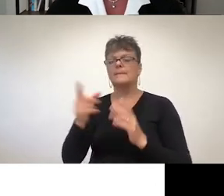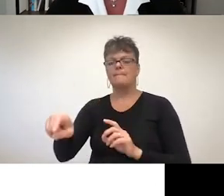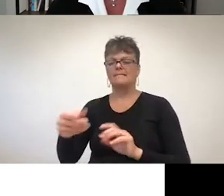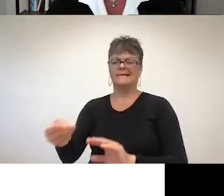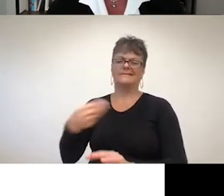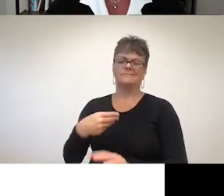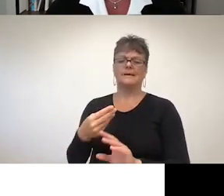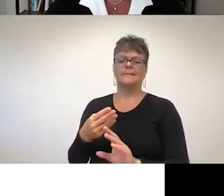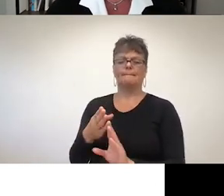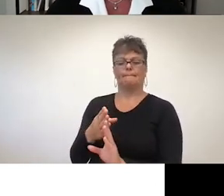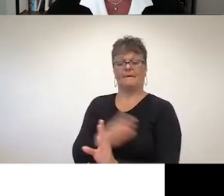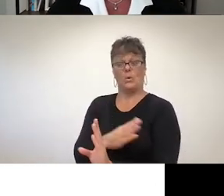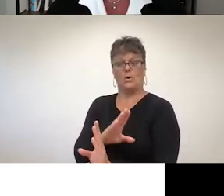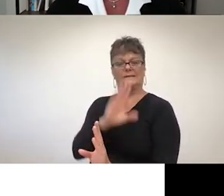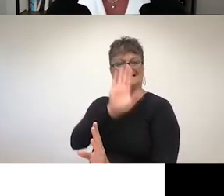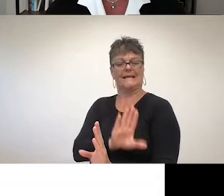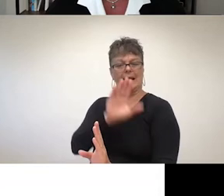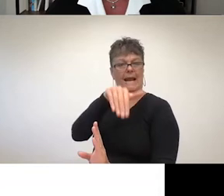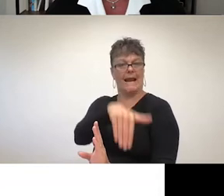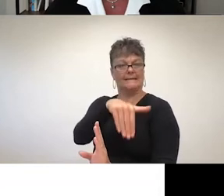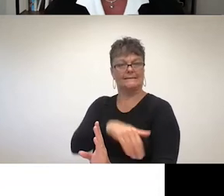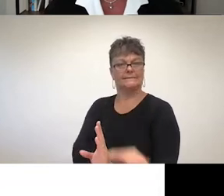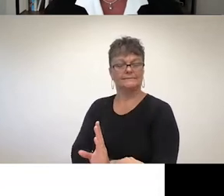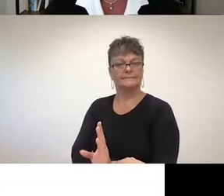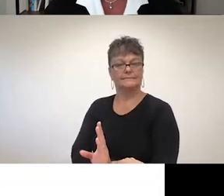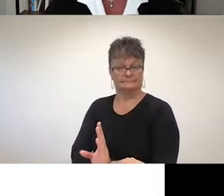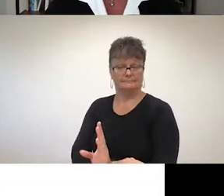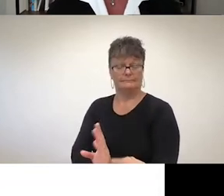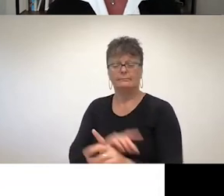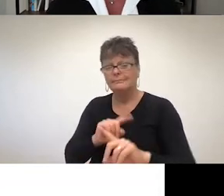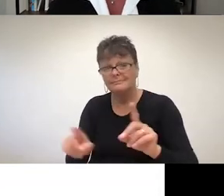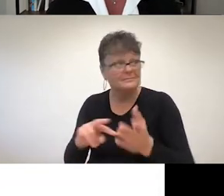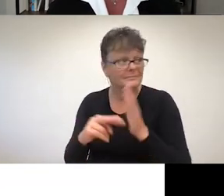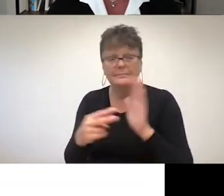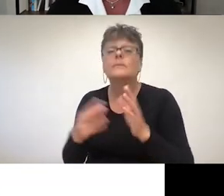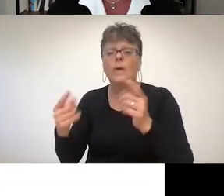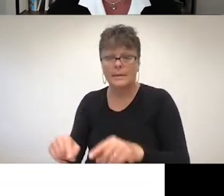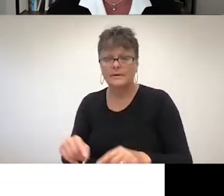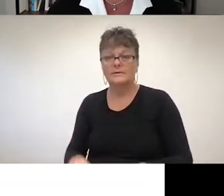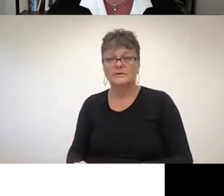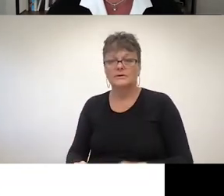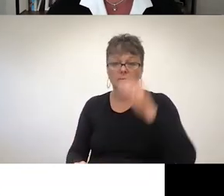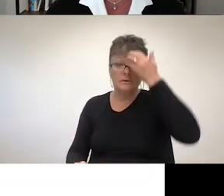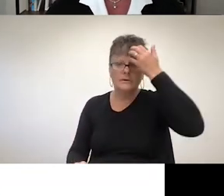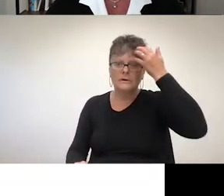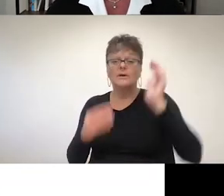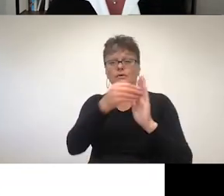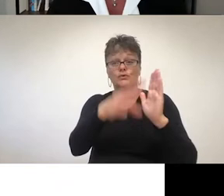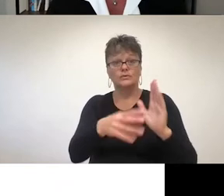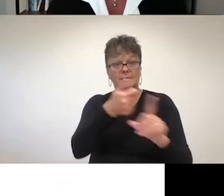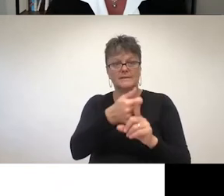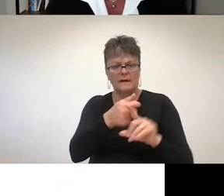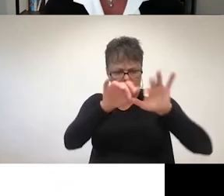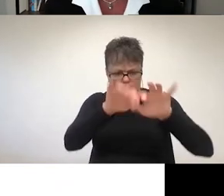ways. But what that meant is that my students would be working on their assignments on Sunday. And guess what? I don't want to be online on Sunday. So